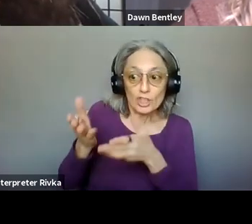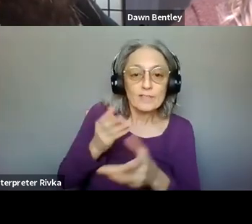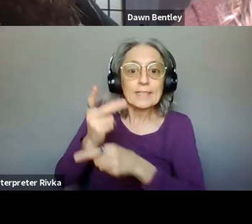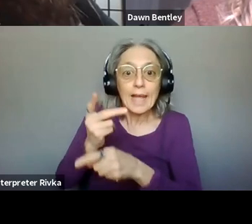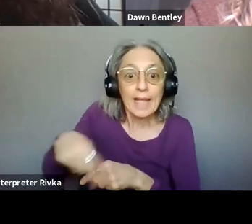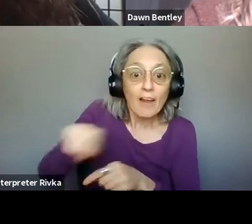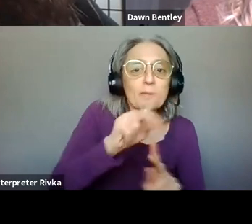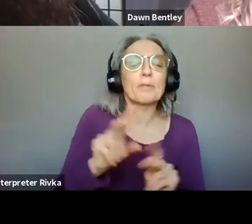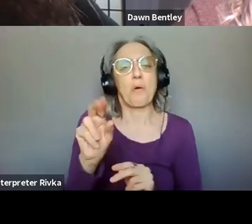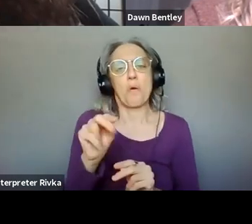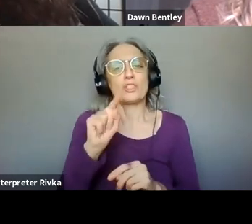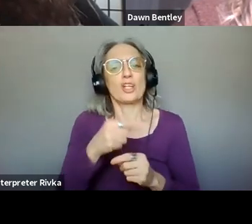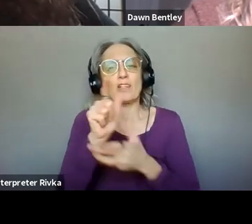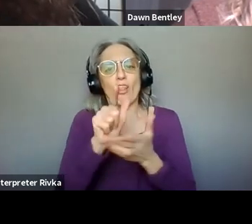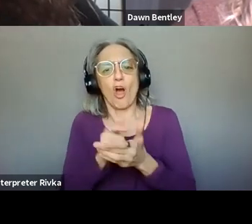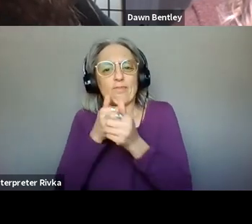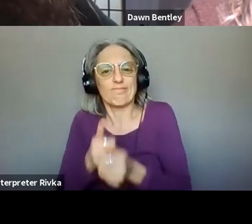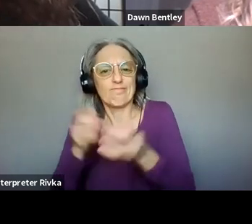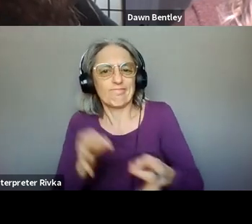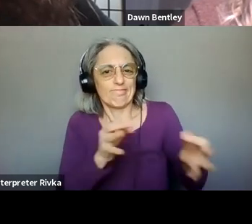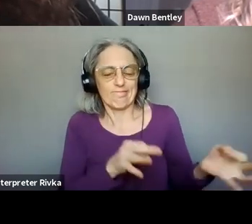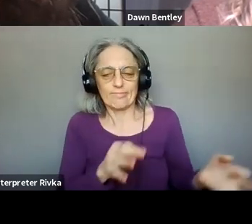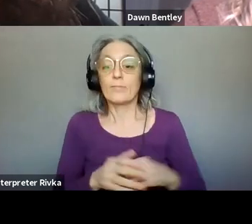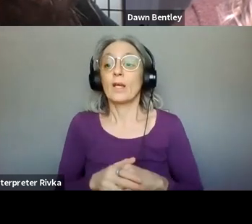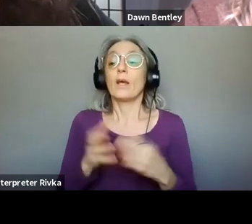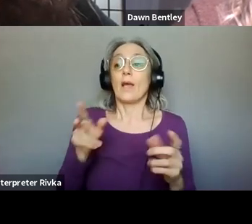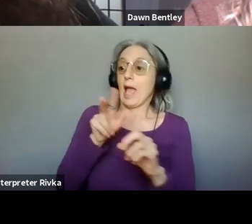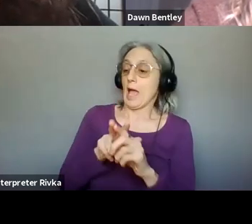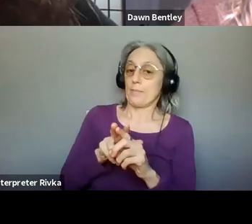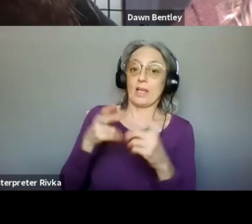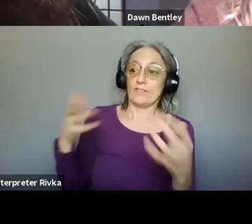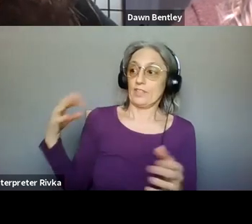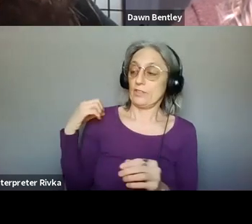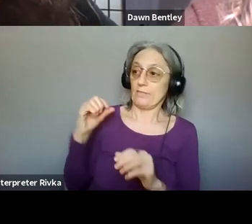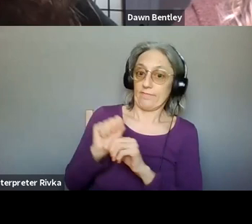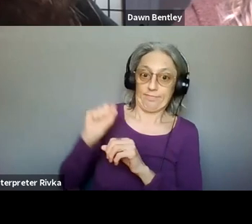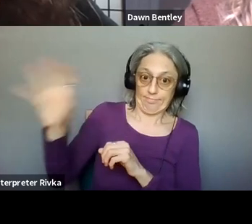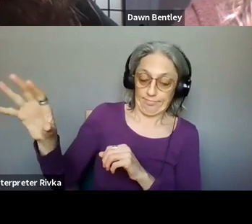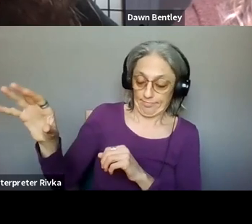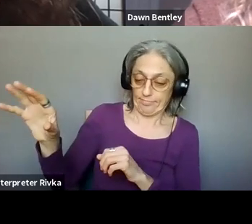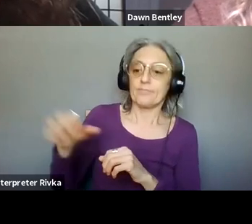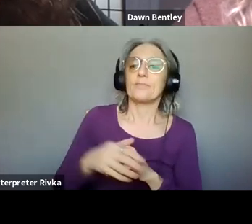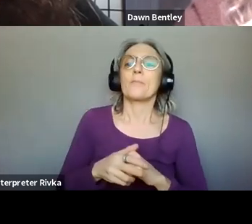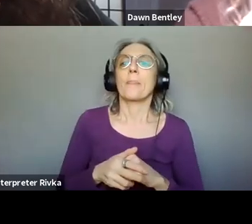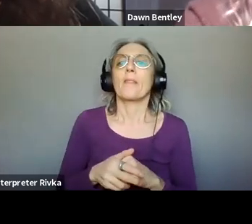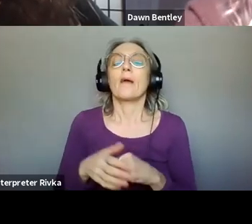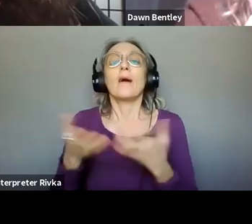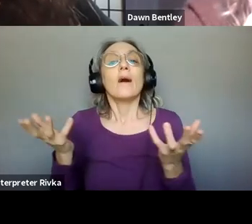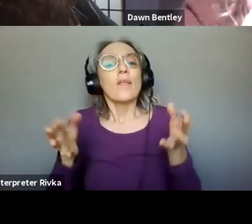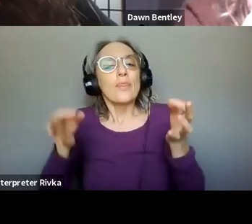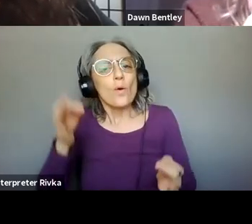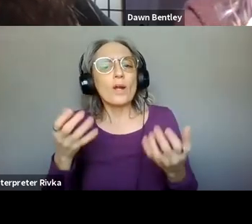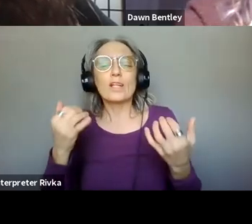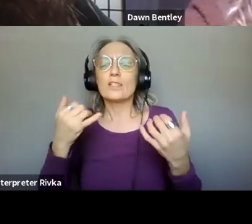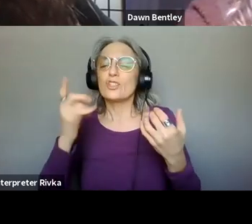when a guardianship application is filed, the court is strictly working in a legal capacity. We're